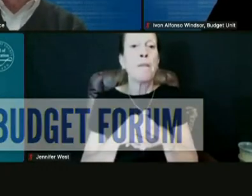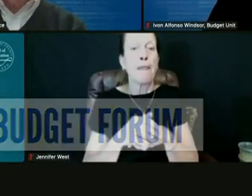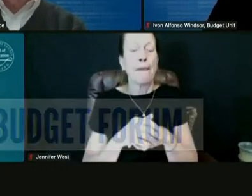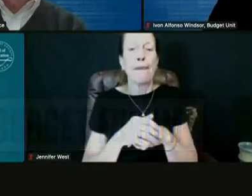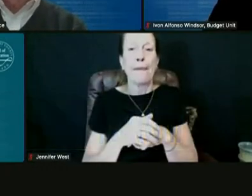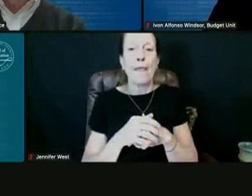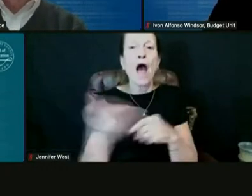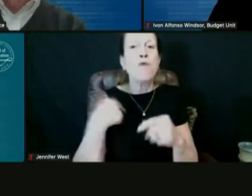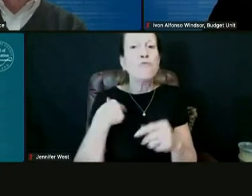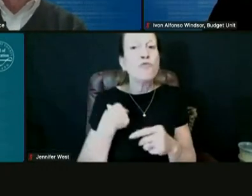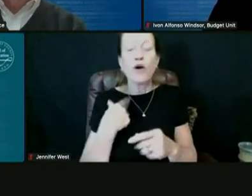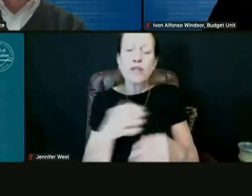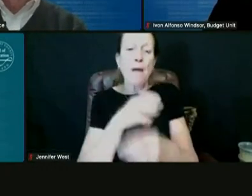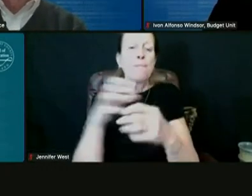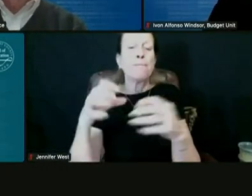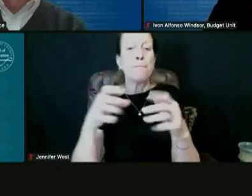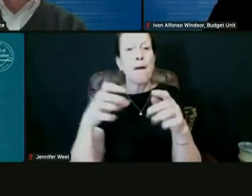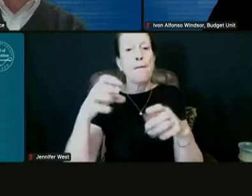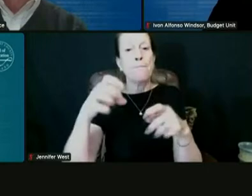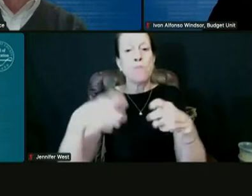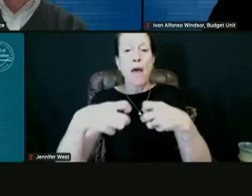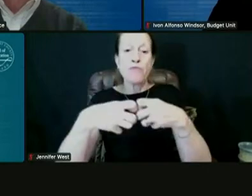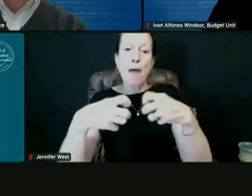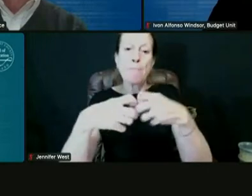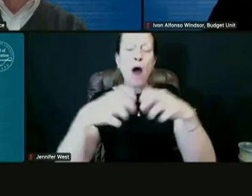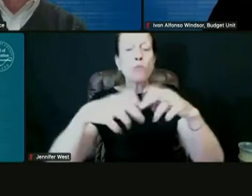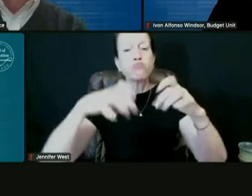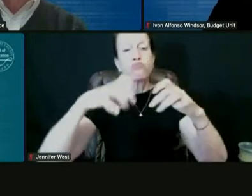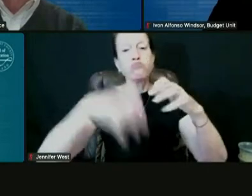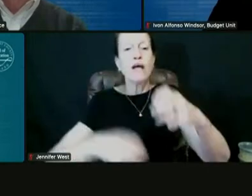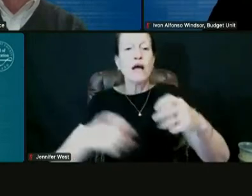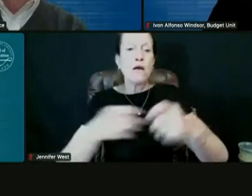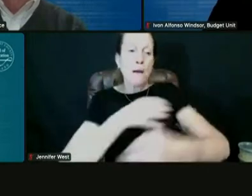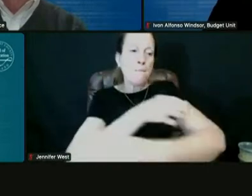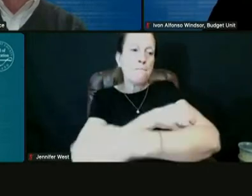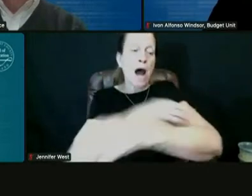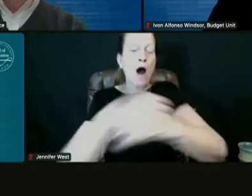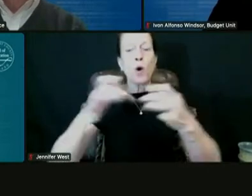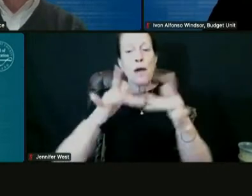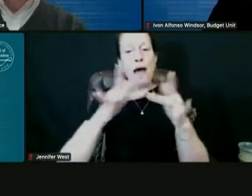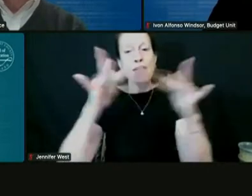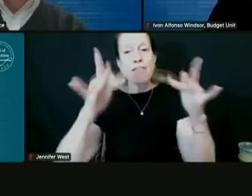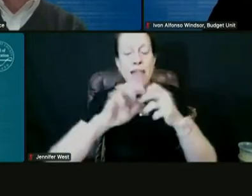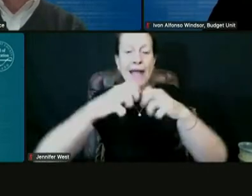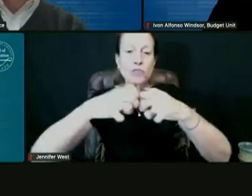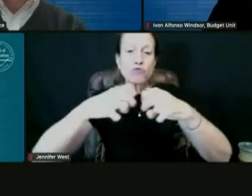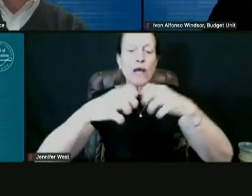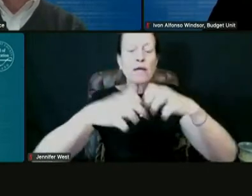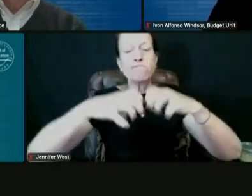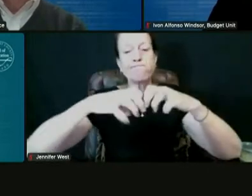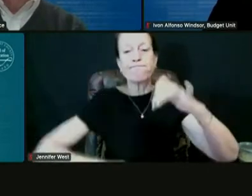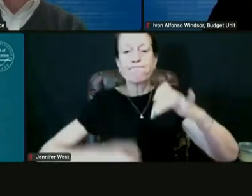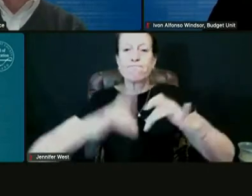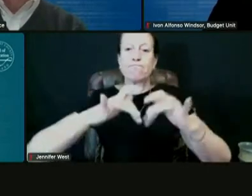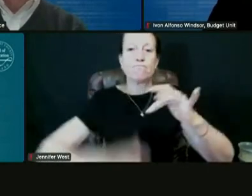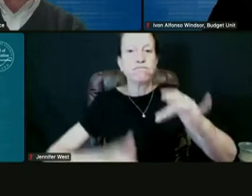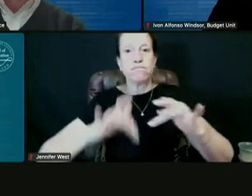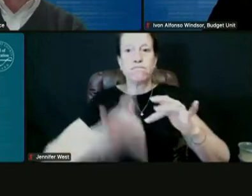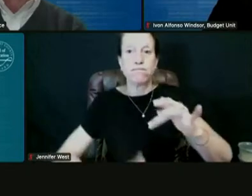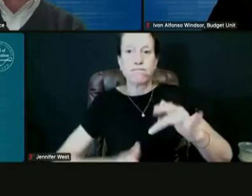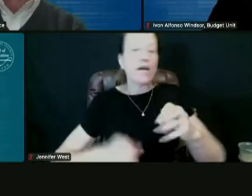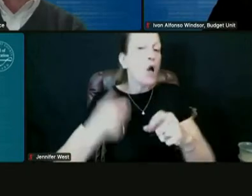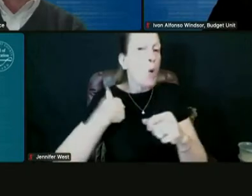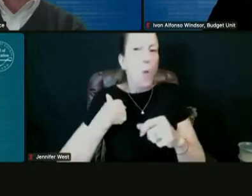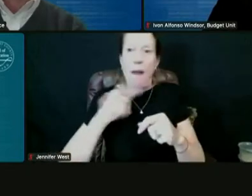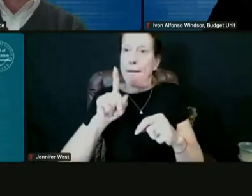power outage or things like that that are impacting students being able to access virtual learning, that would not be appropriate. But